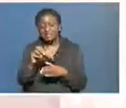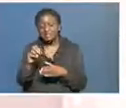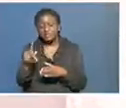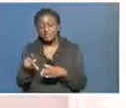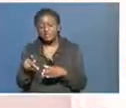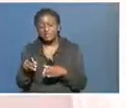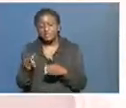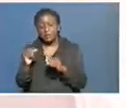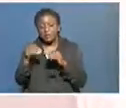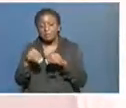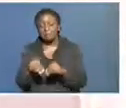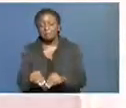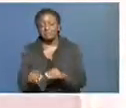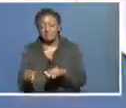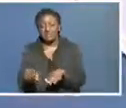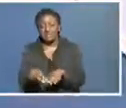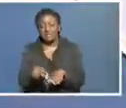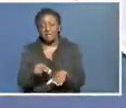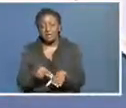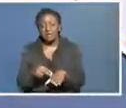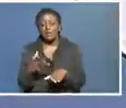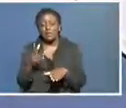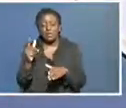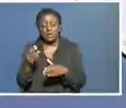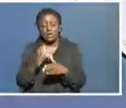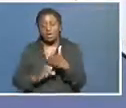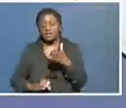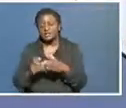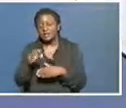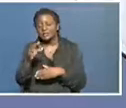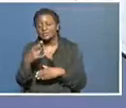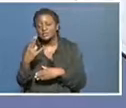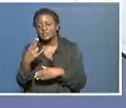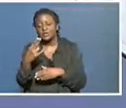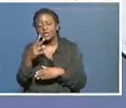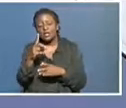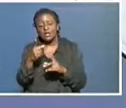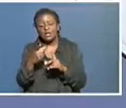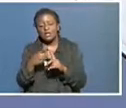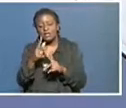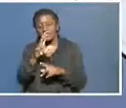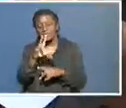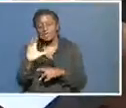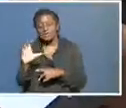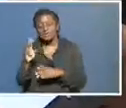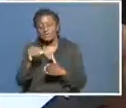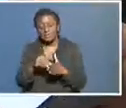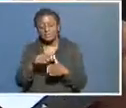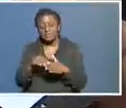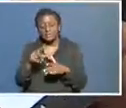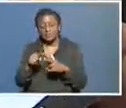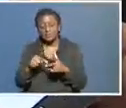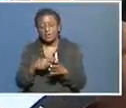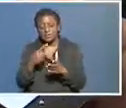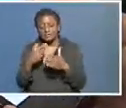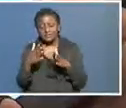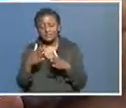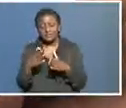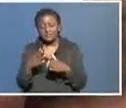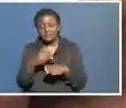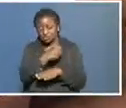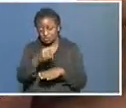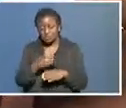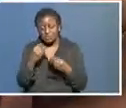among amenities, will cost up to $300 million once completed. The supermarket and the restaurant, which we signed, are phase